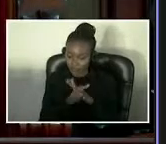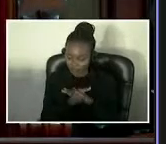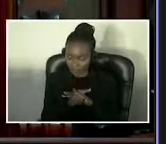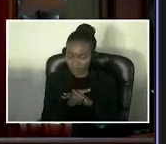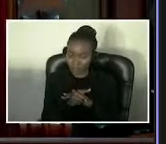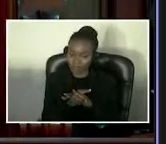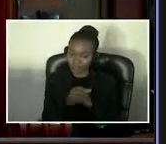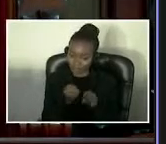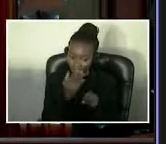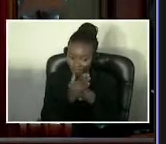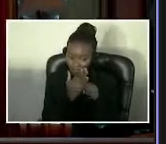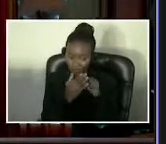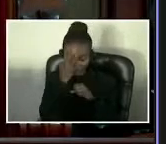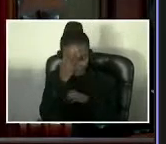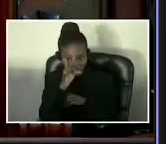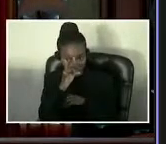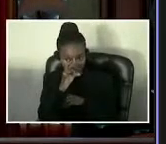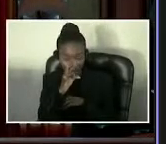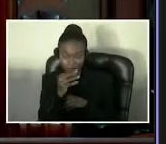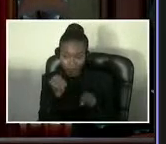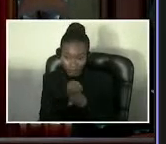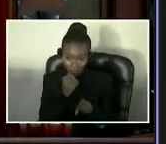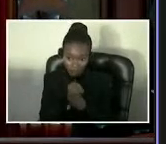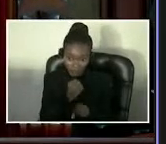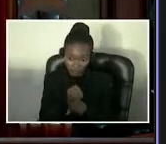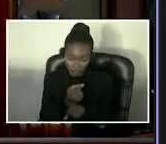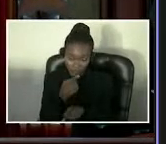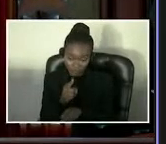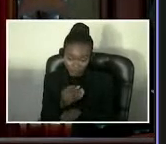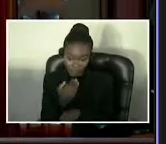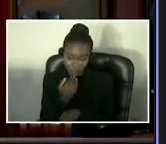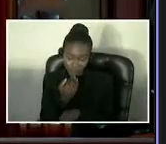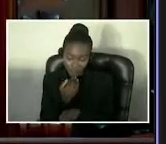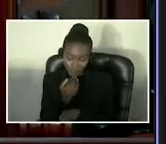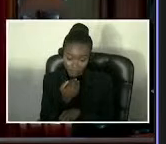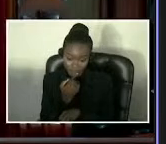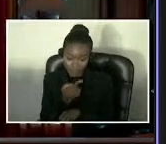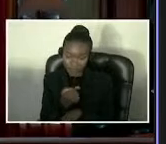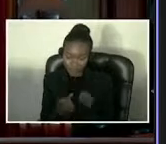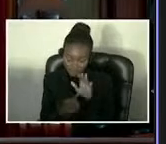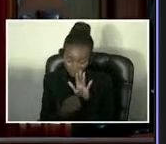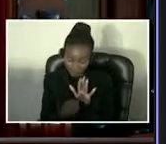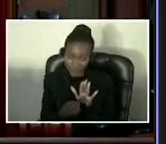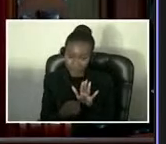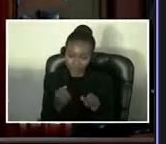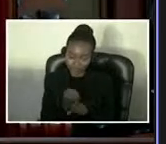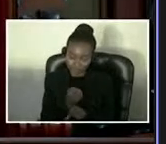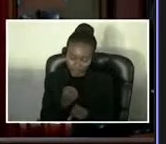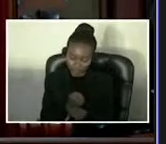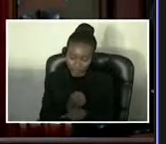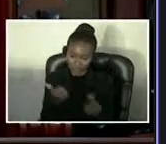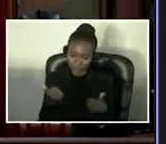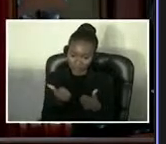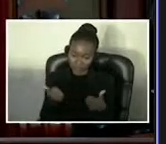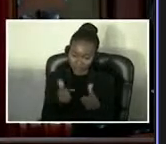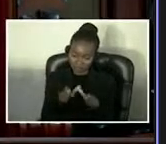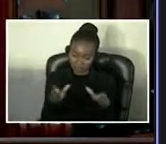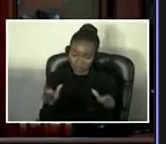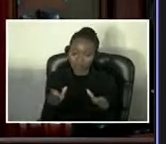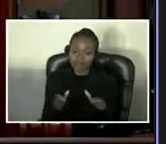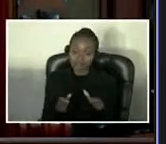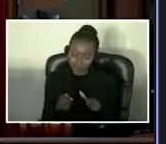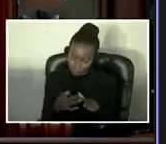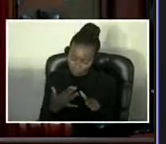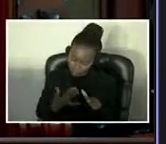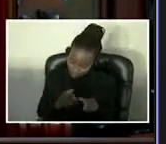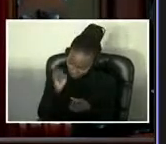the government of its people jefferson i am alluding to the above by presenting the good work done by the department as far